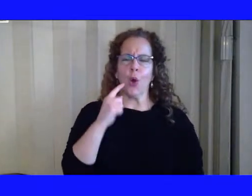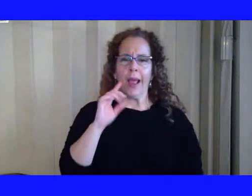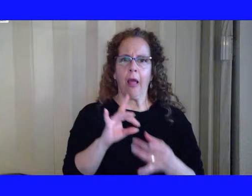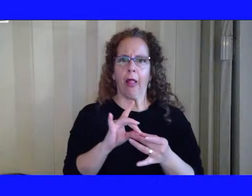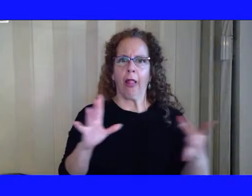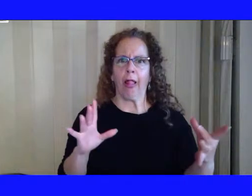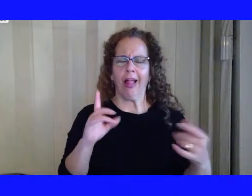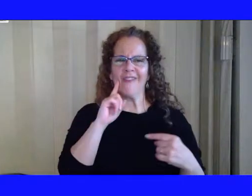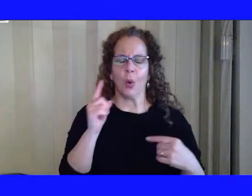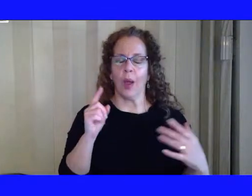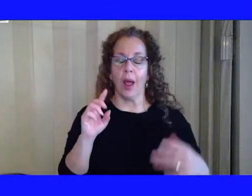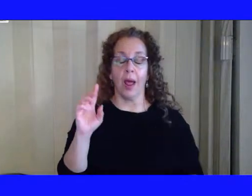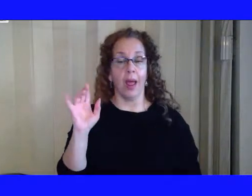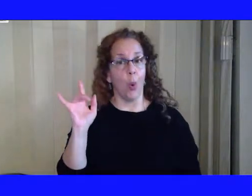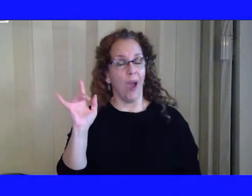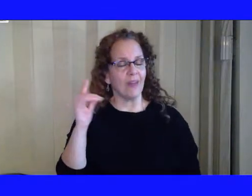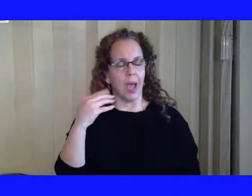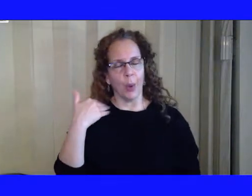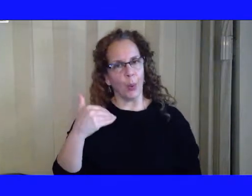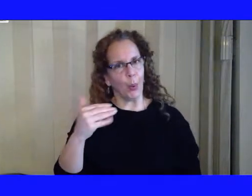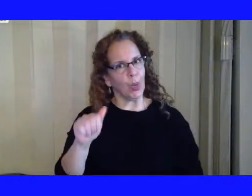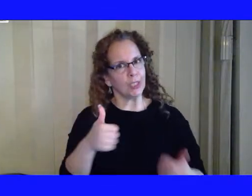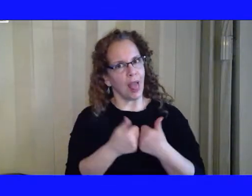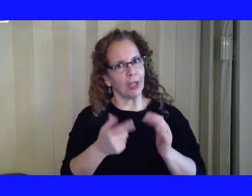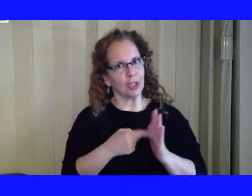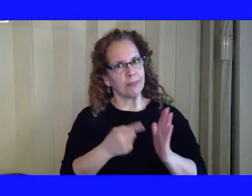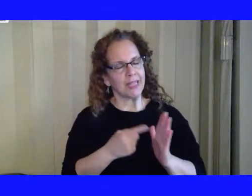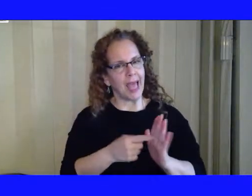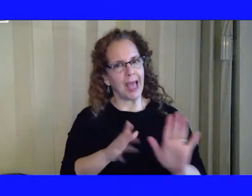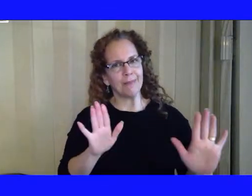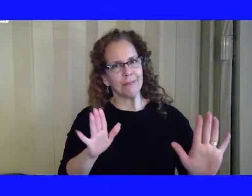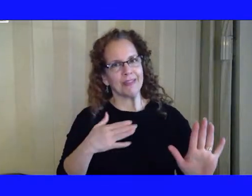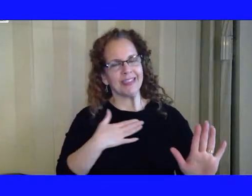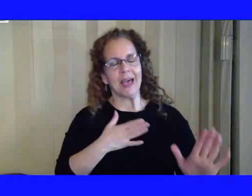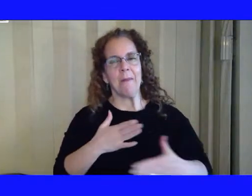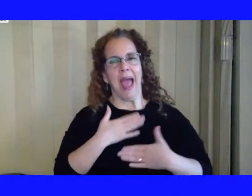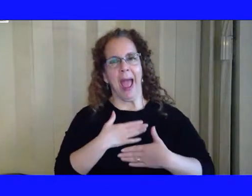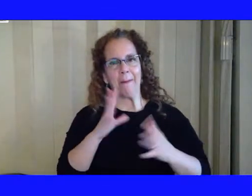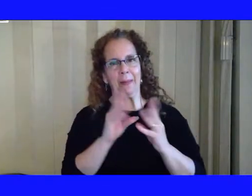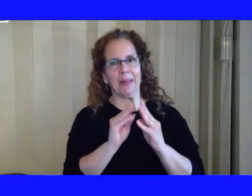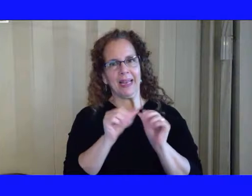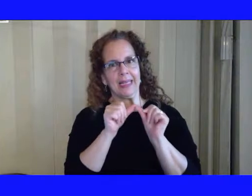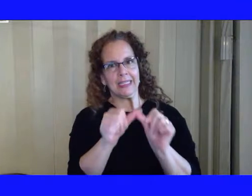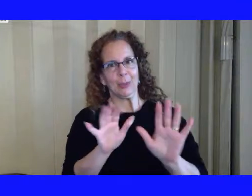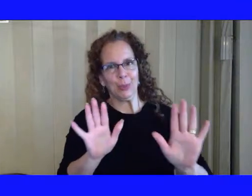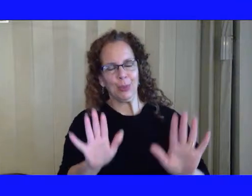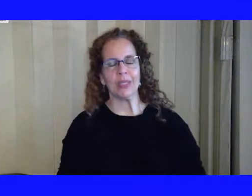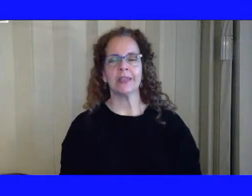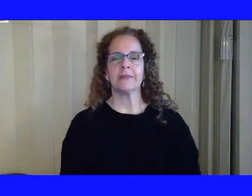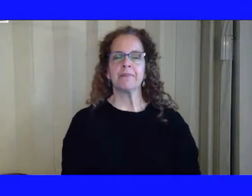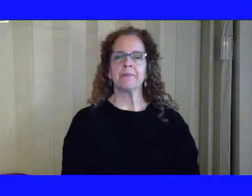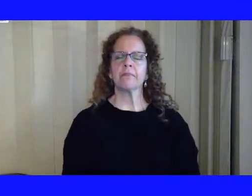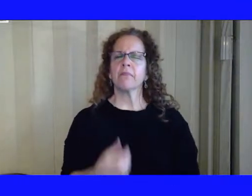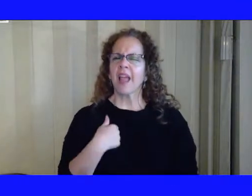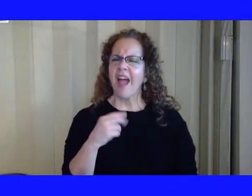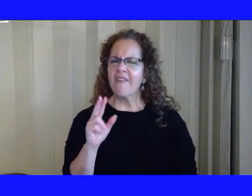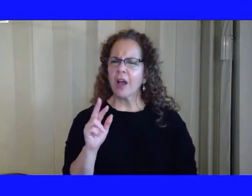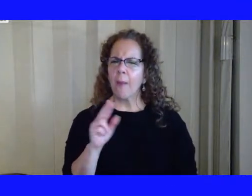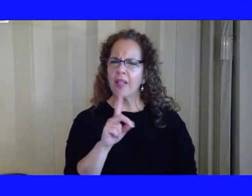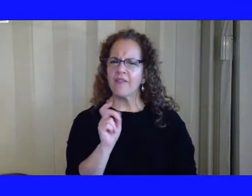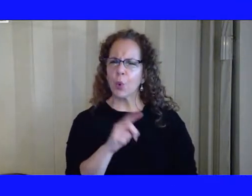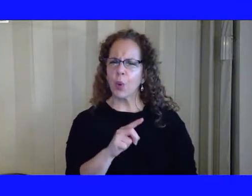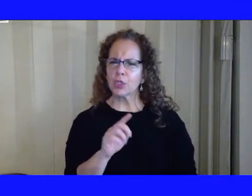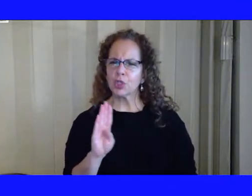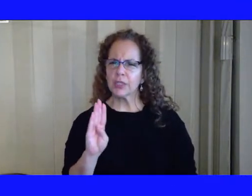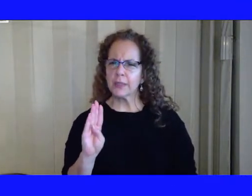the average time to close some of those requests, and maybe plot it? I don't know if you will be able to do